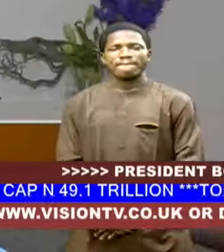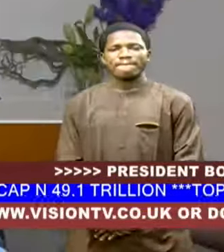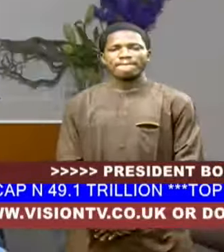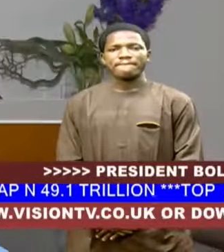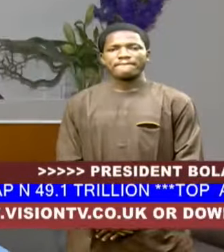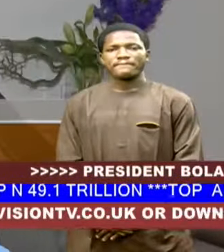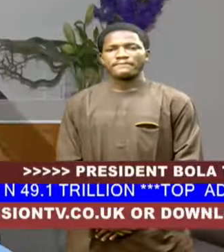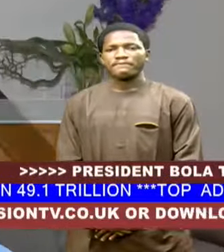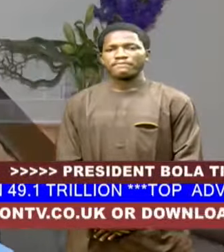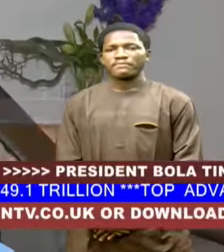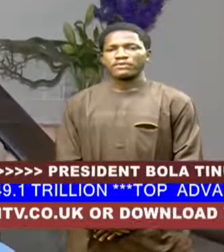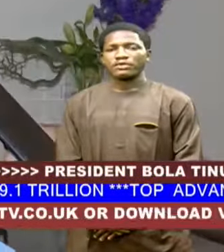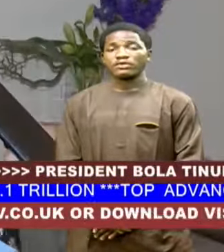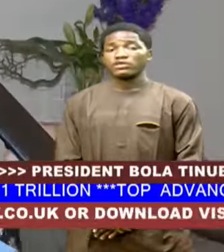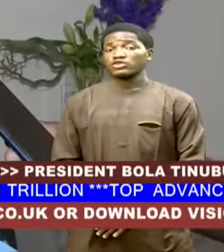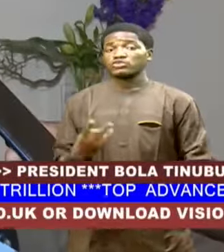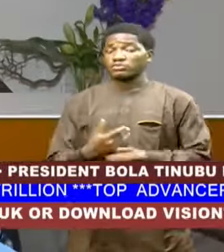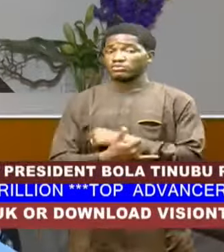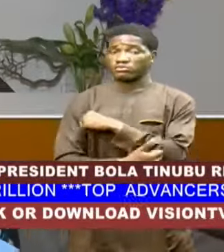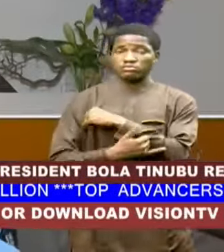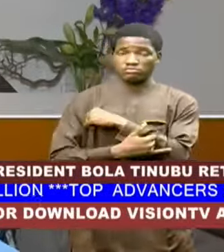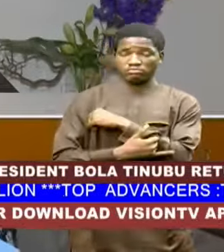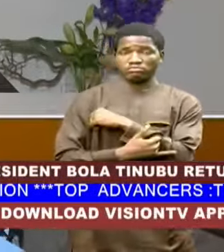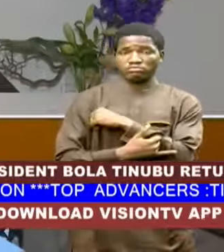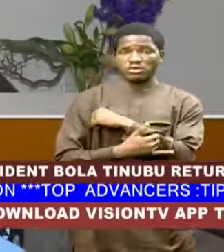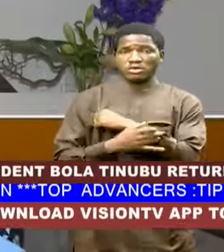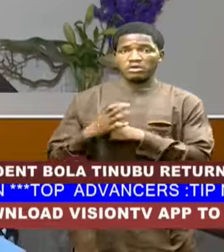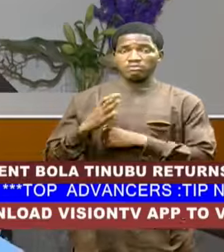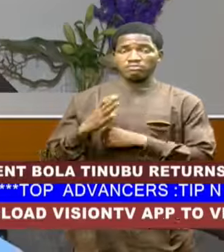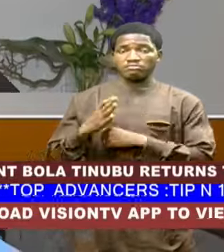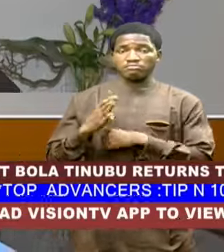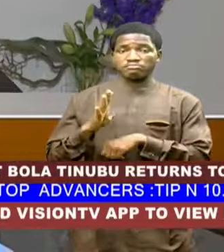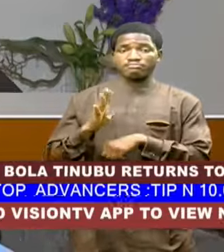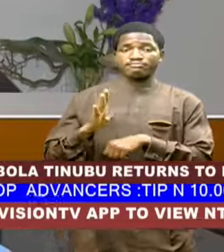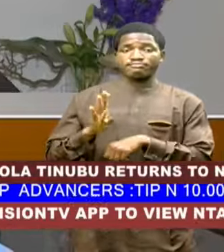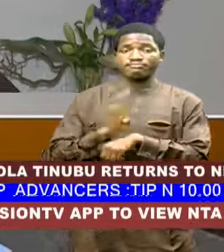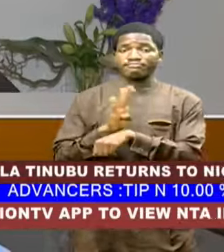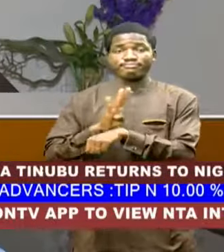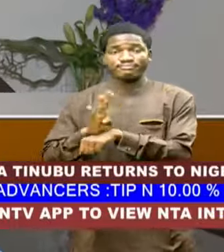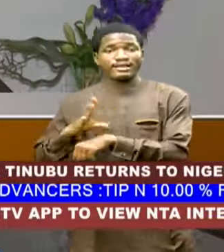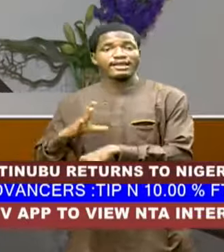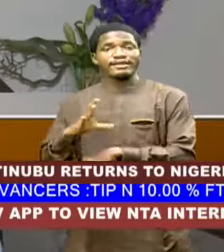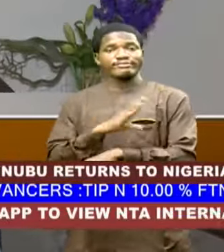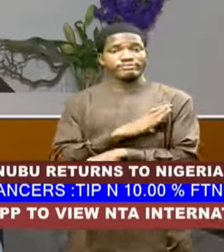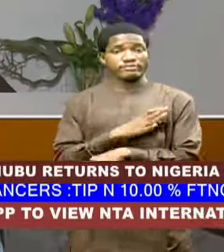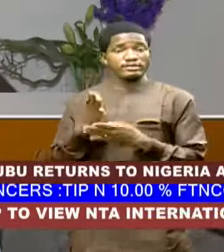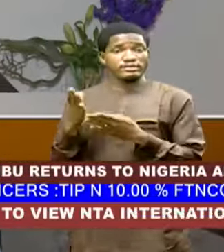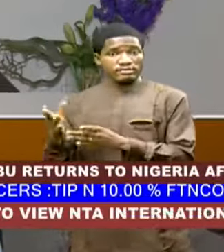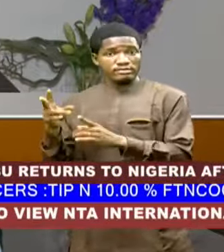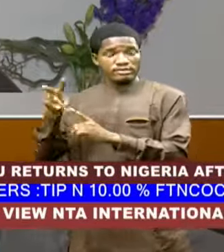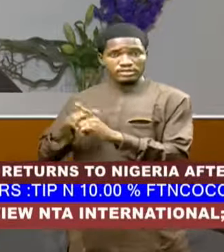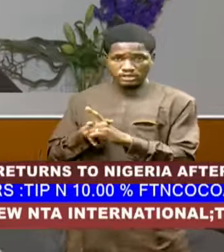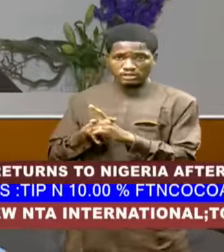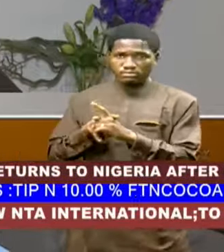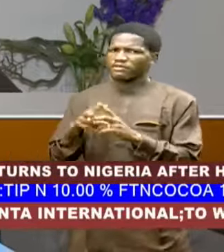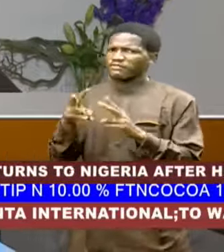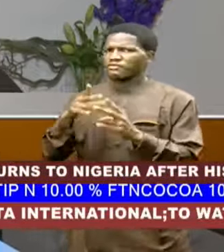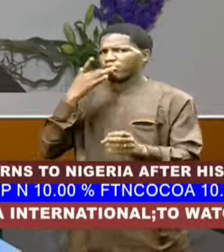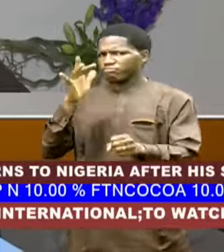And the Qatar-Nigeria Business Council. And this engagement is looking very promising and has a lot of